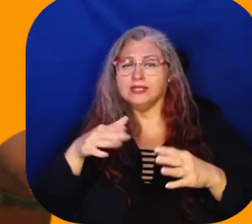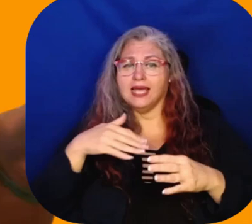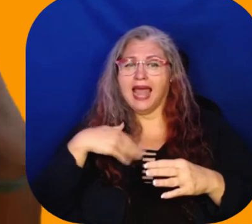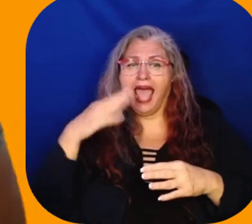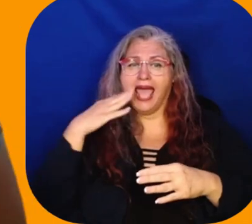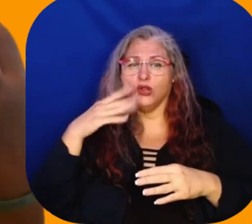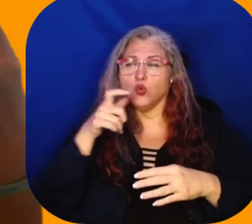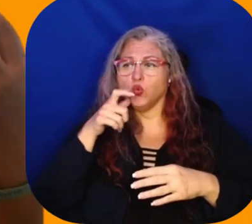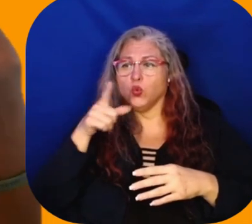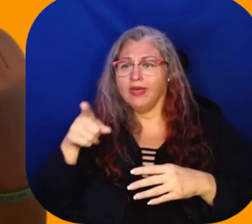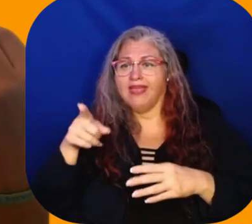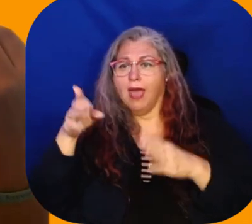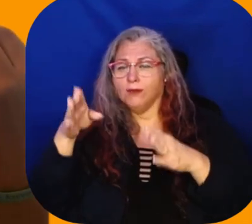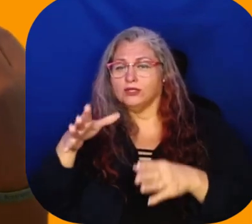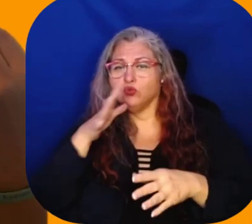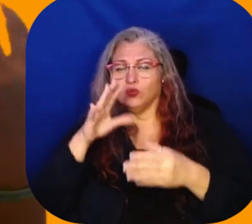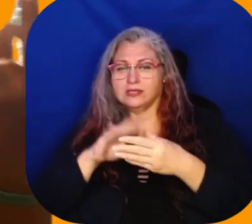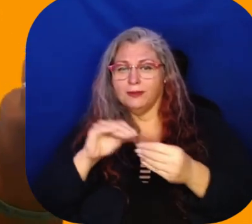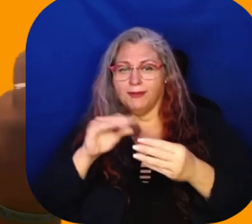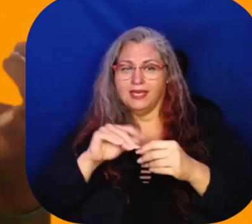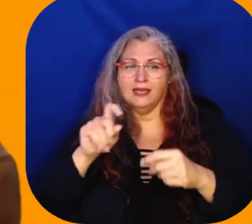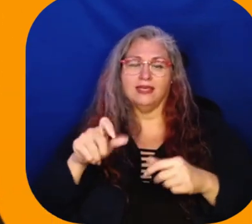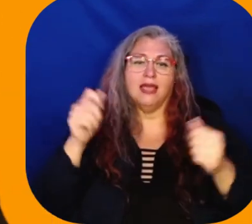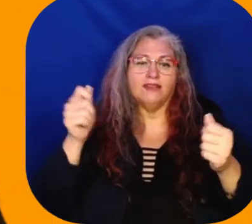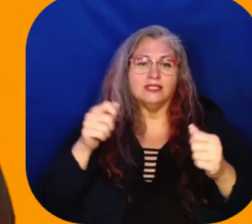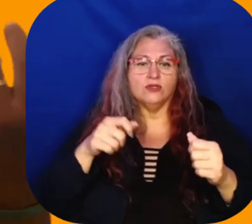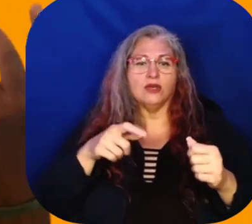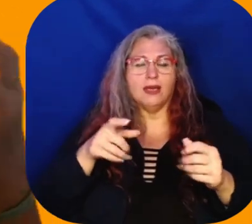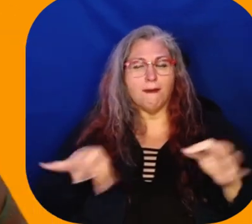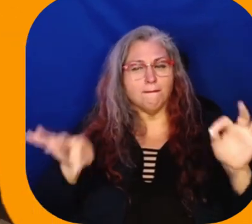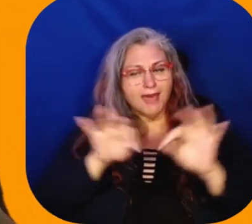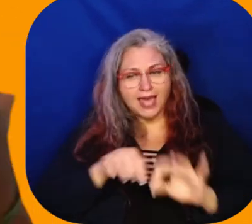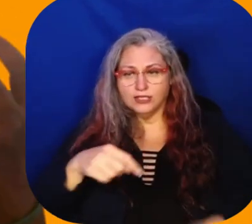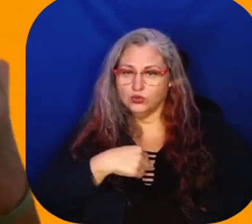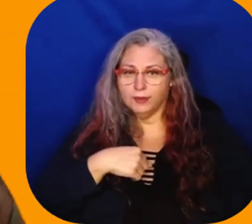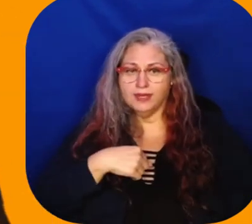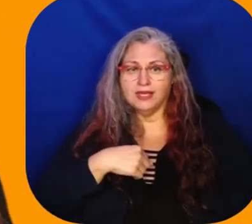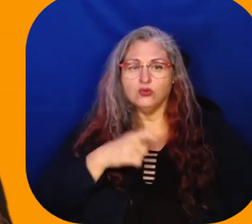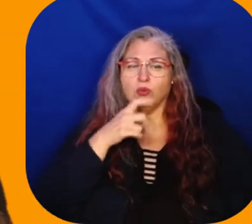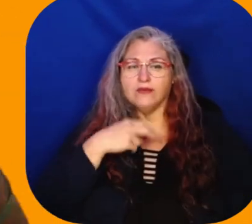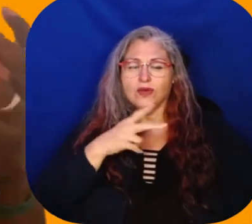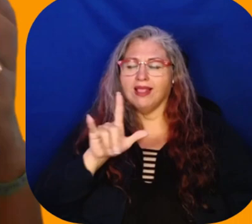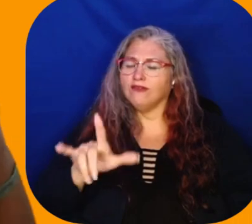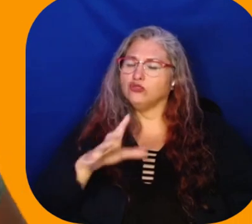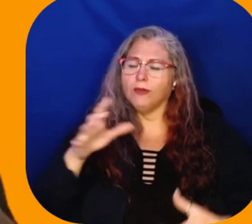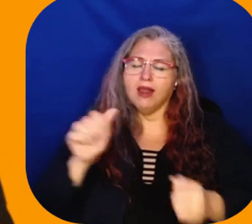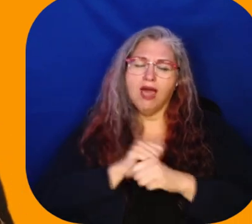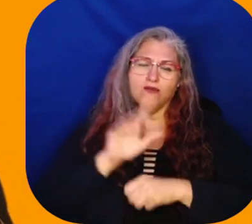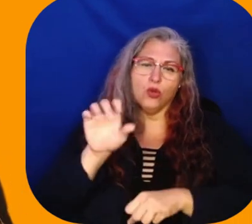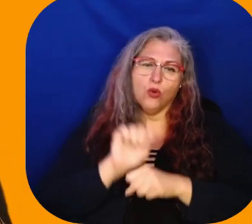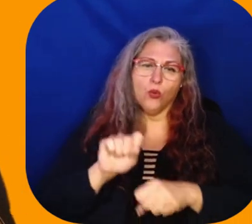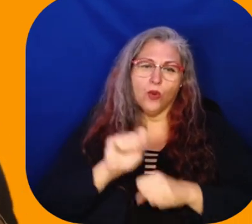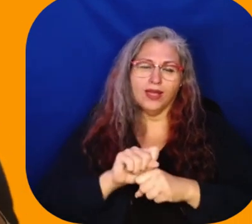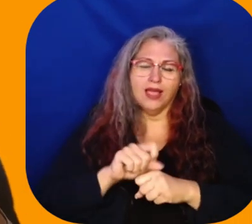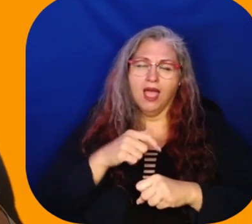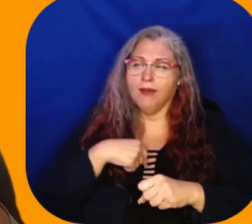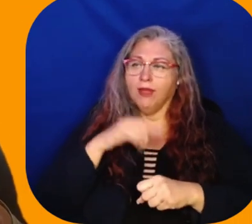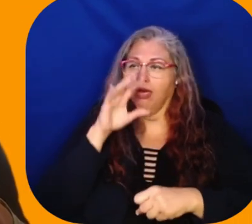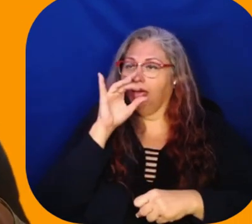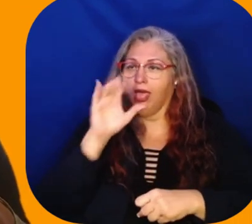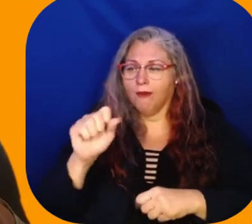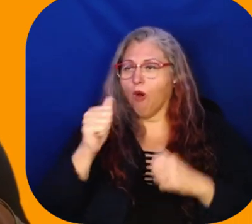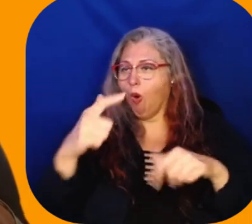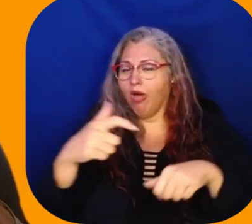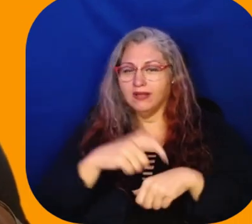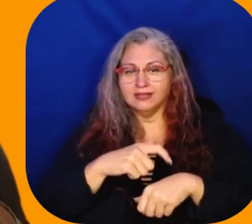speaks it, and it matters to me. It matters to me. I love you so much. I love your work. Mesmerized by it all the time, and the